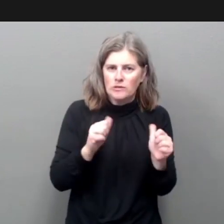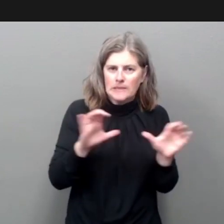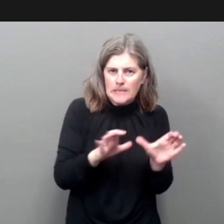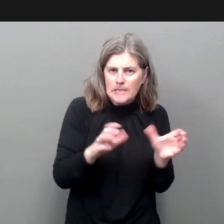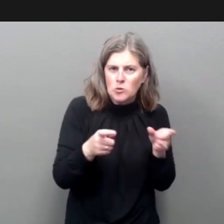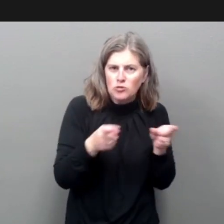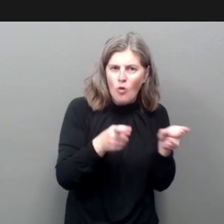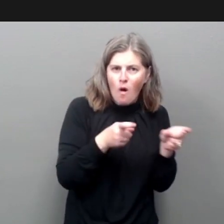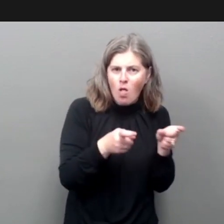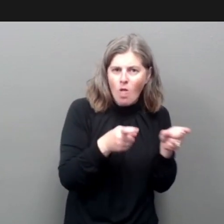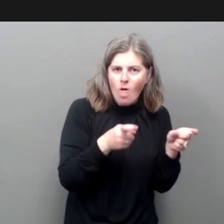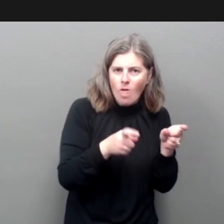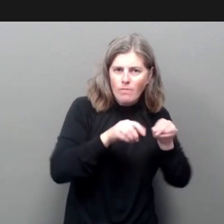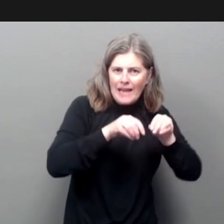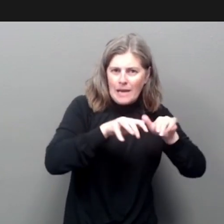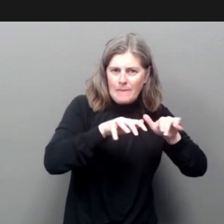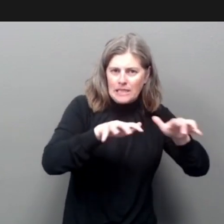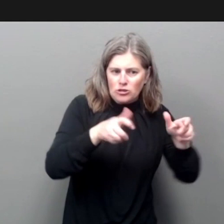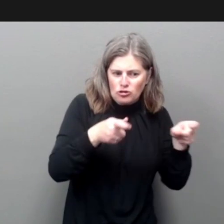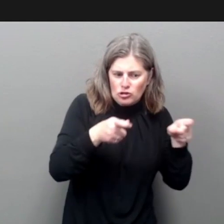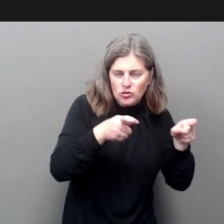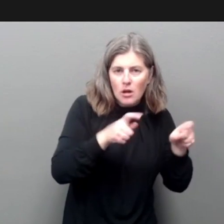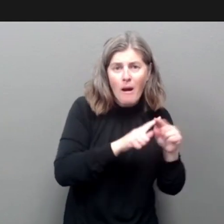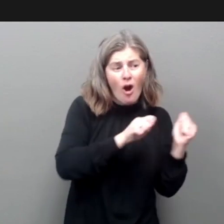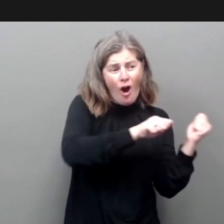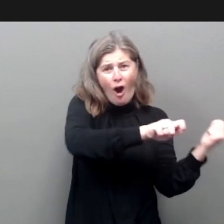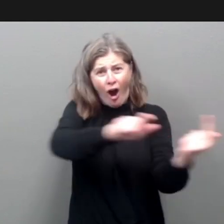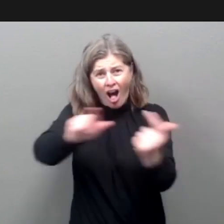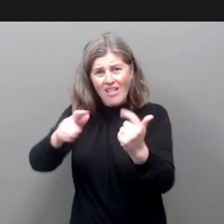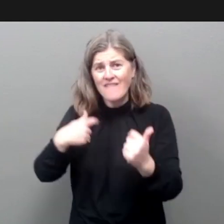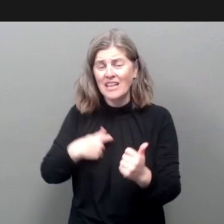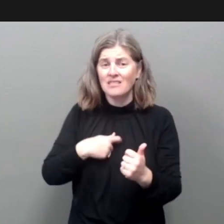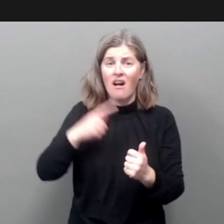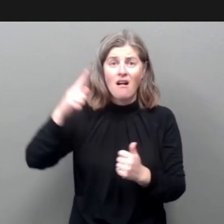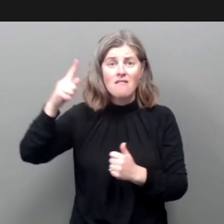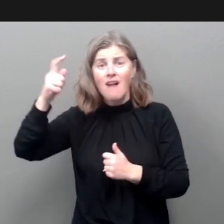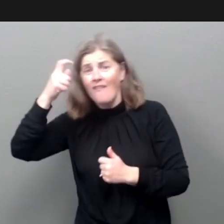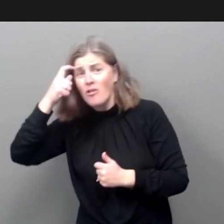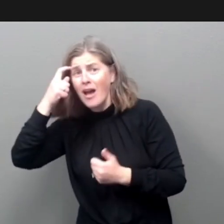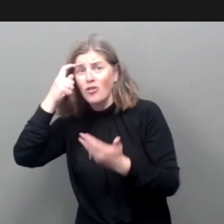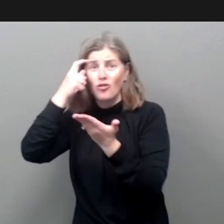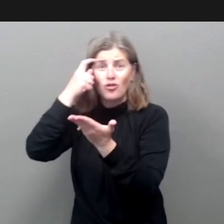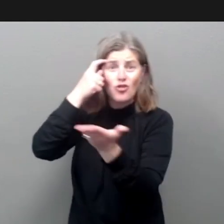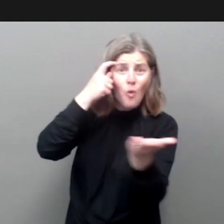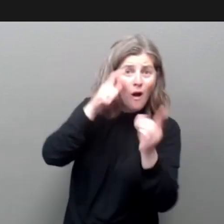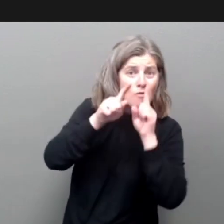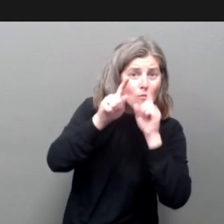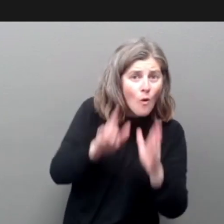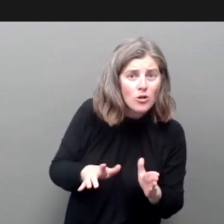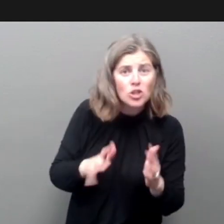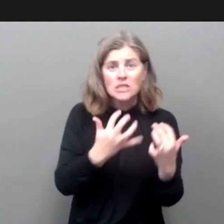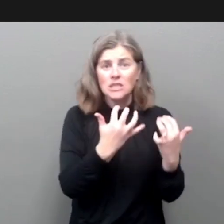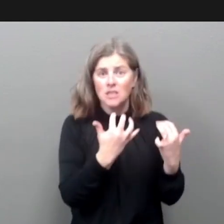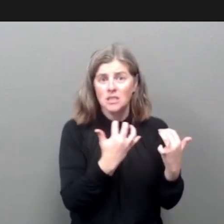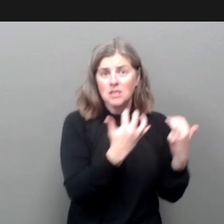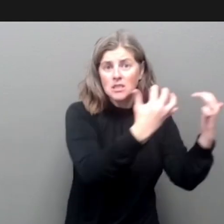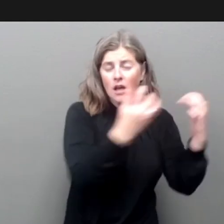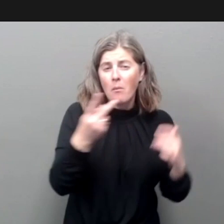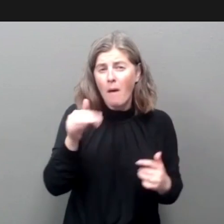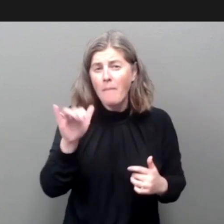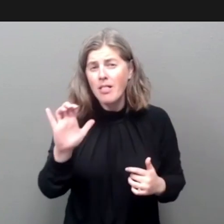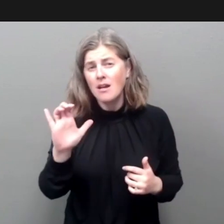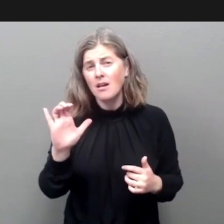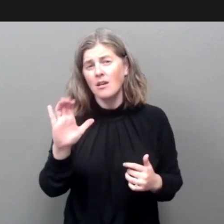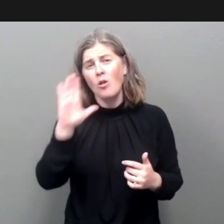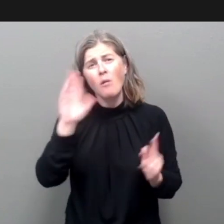control this pandemic, but all of us in government, you all as reporters, the public, people are getting